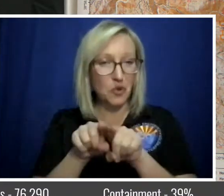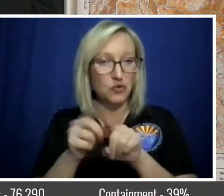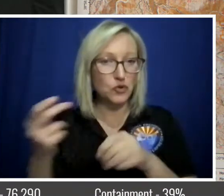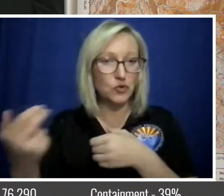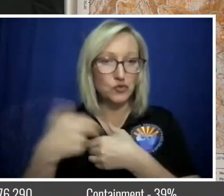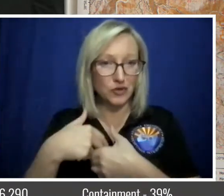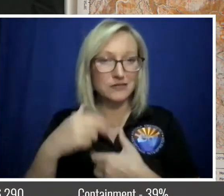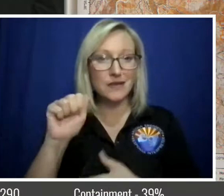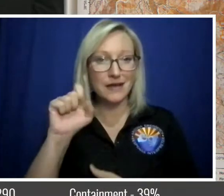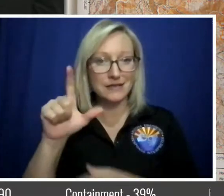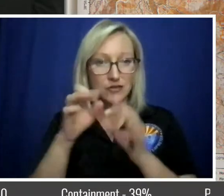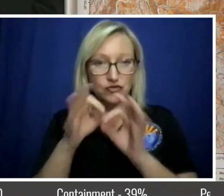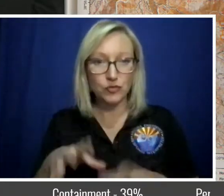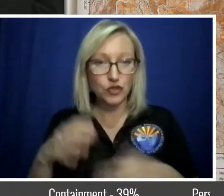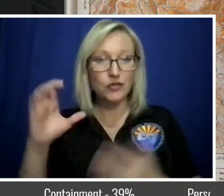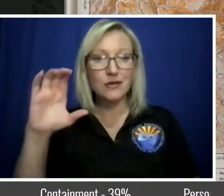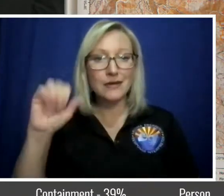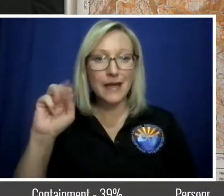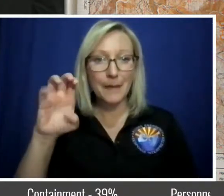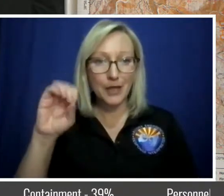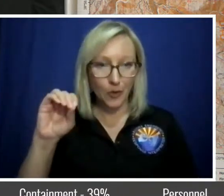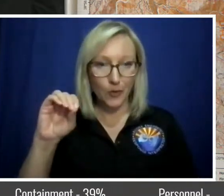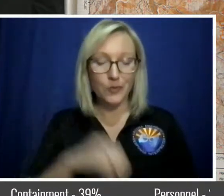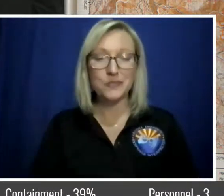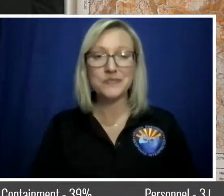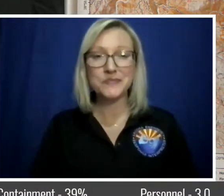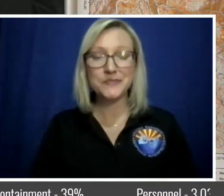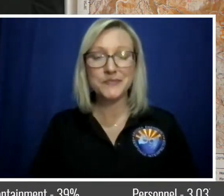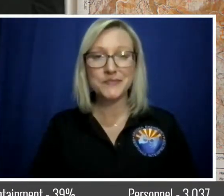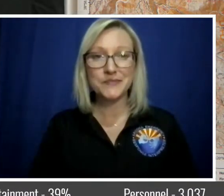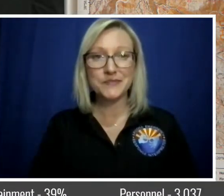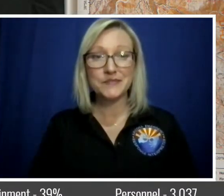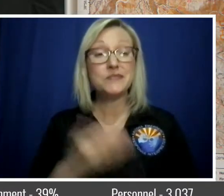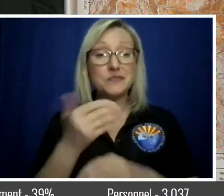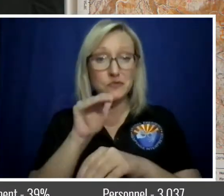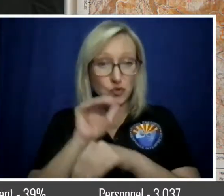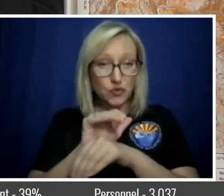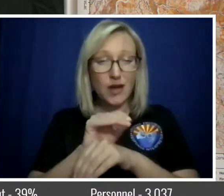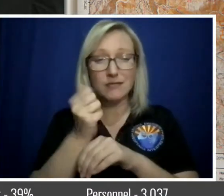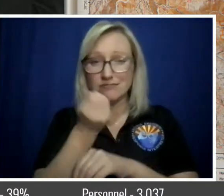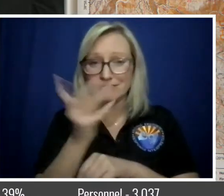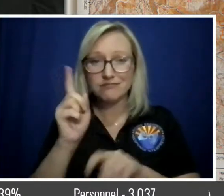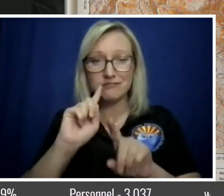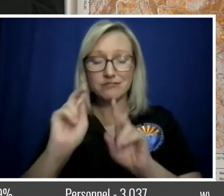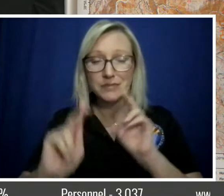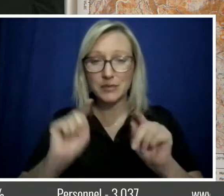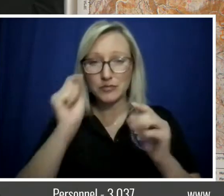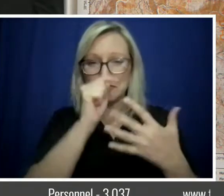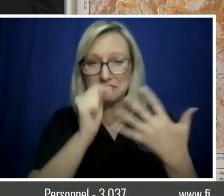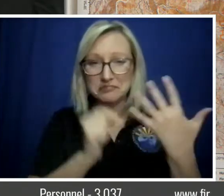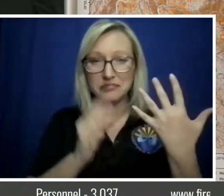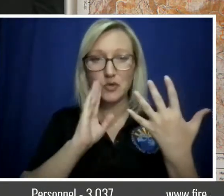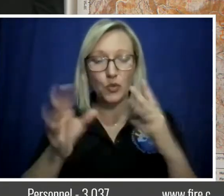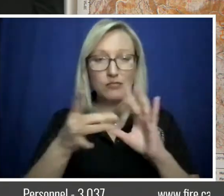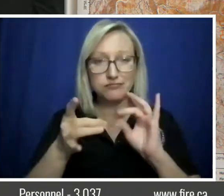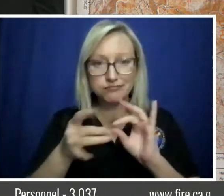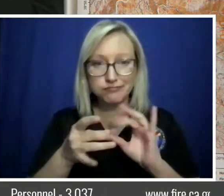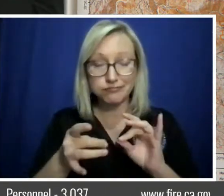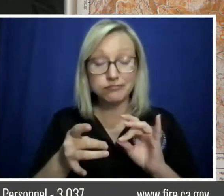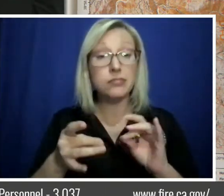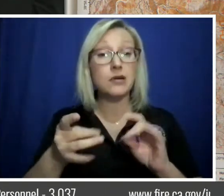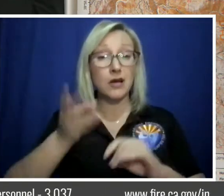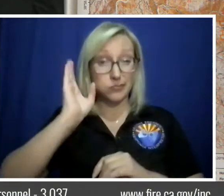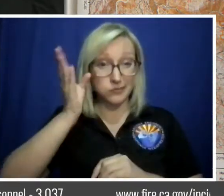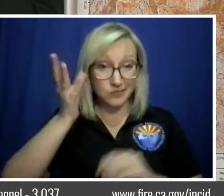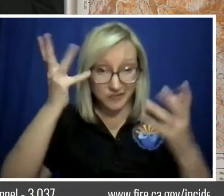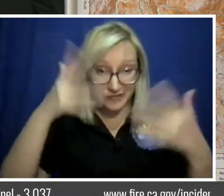Cameo. This evening you will hear from members of our Unified Command Team. After the formal briefing, we will address questions emailed